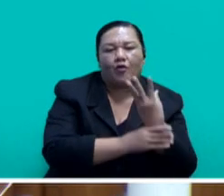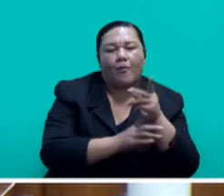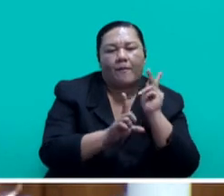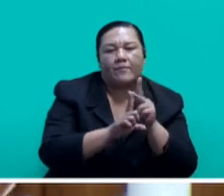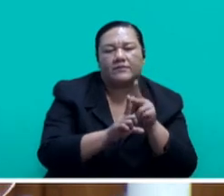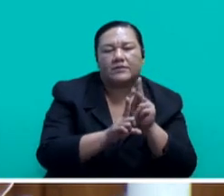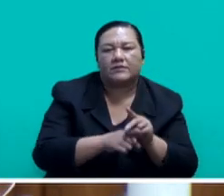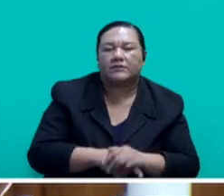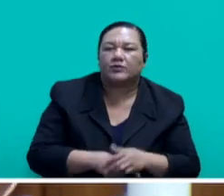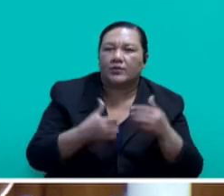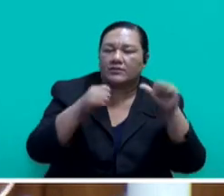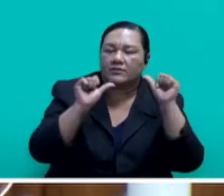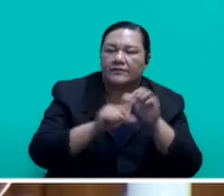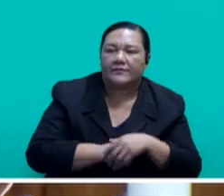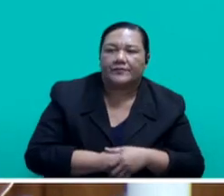Mr. Speaker,